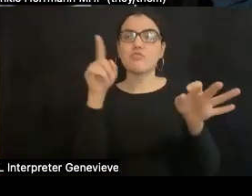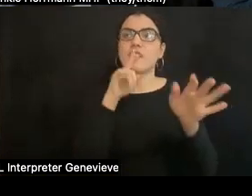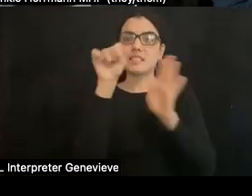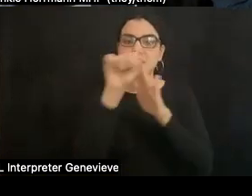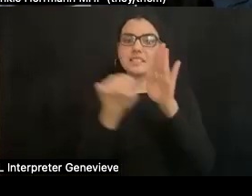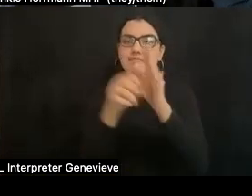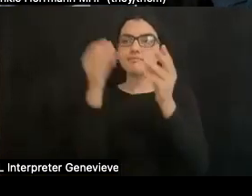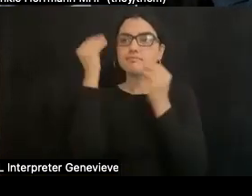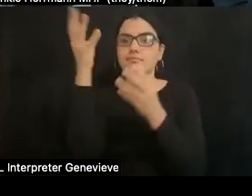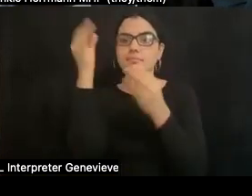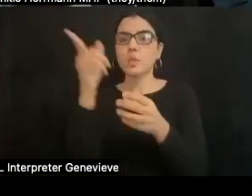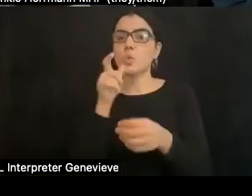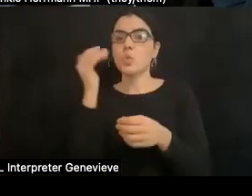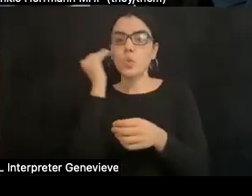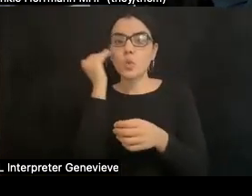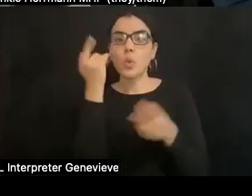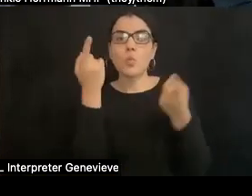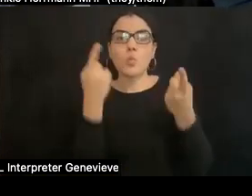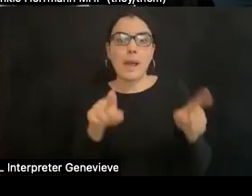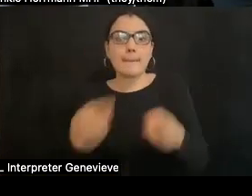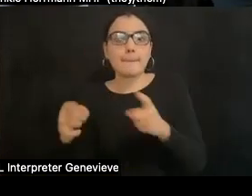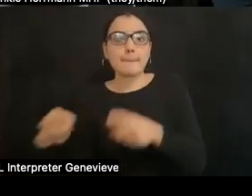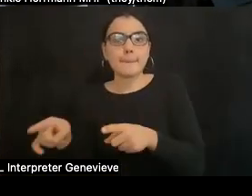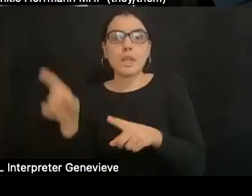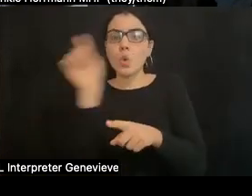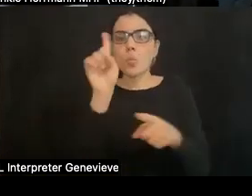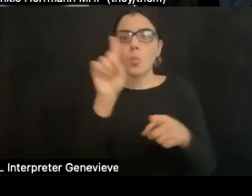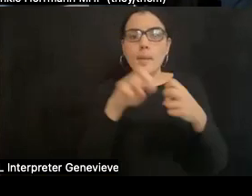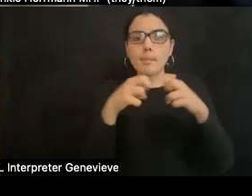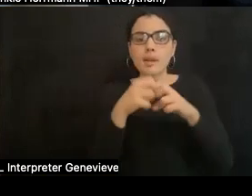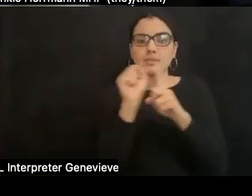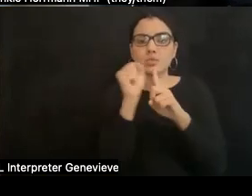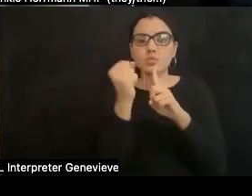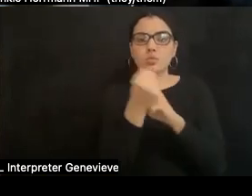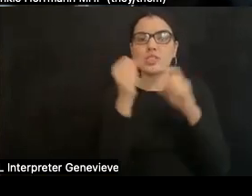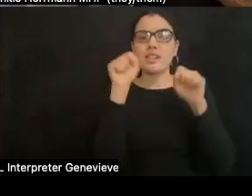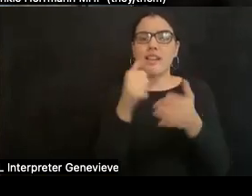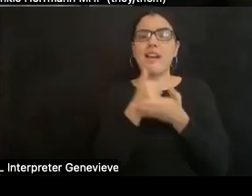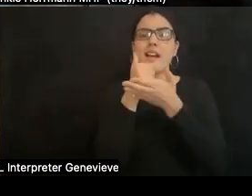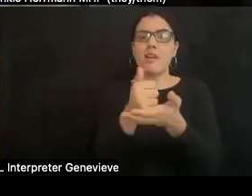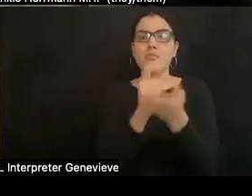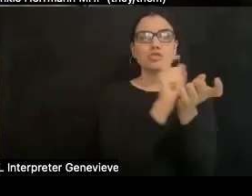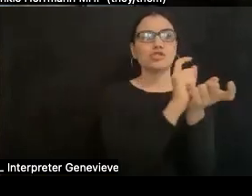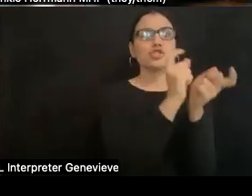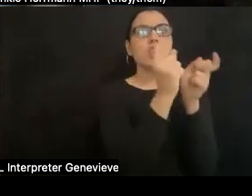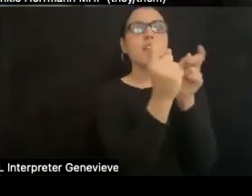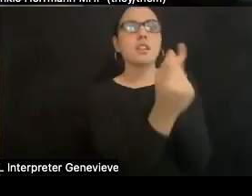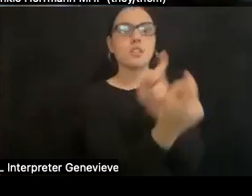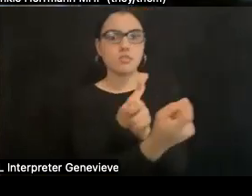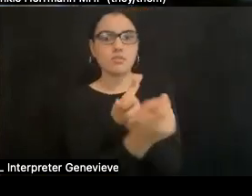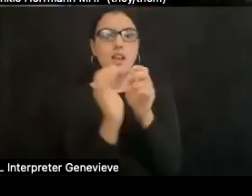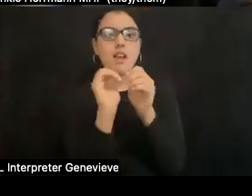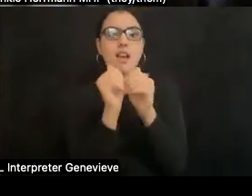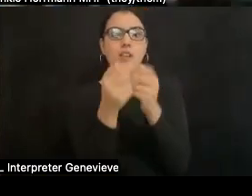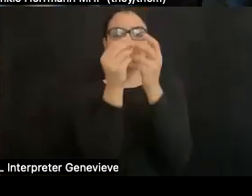informed by people who know what's going on, where all the problems are, and can help shift how these things are kind of